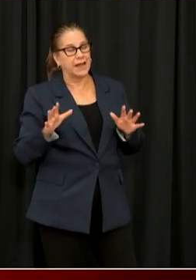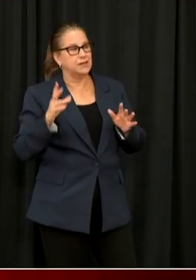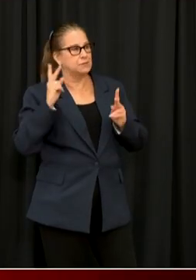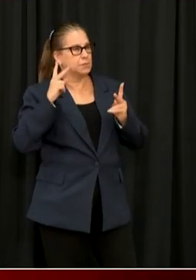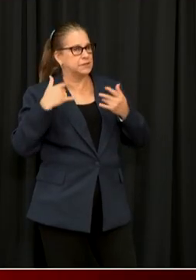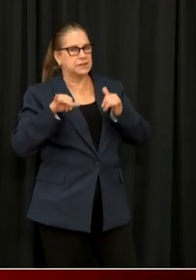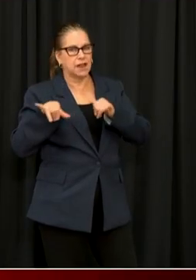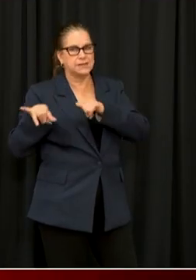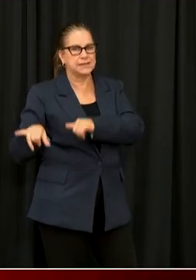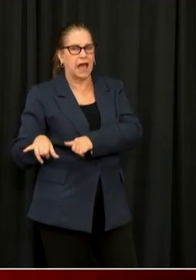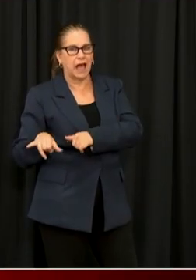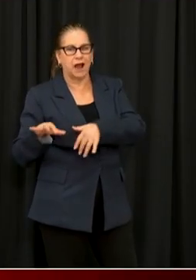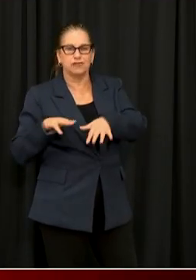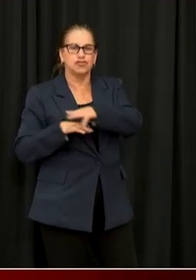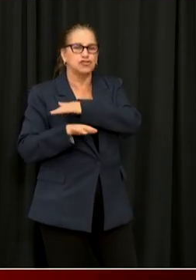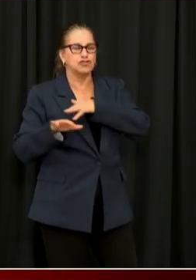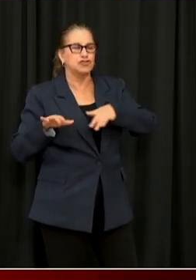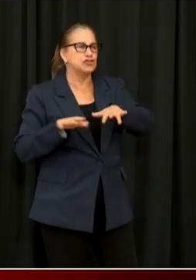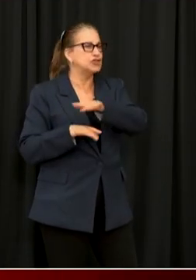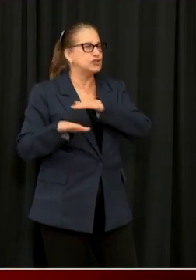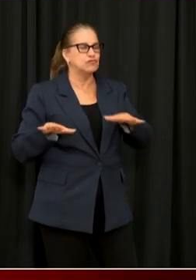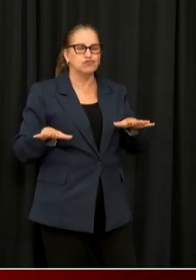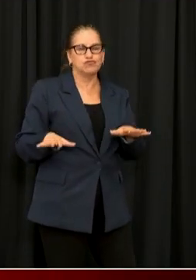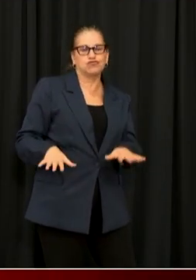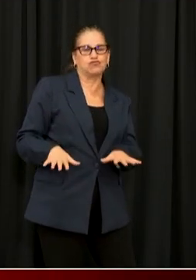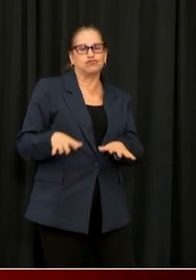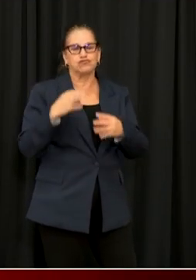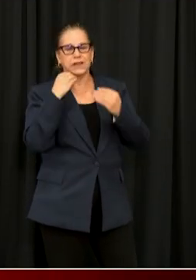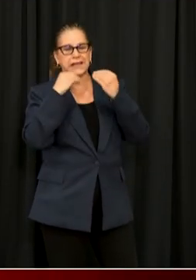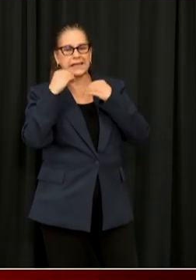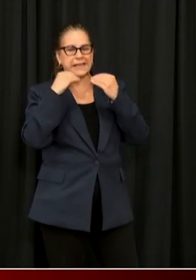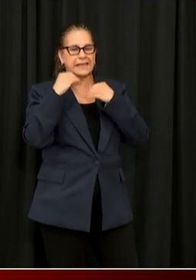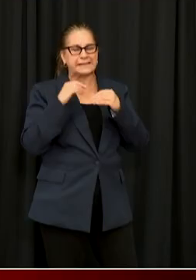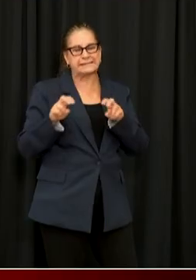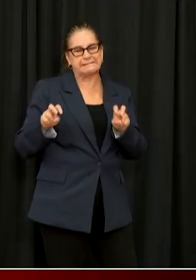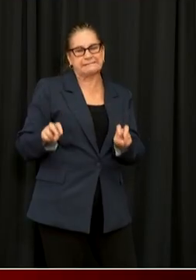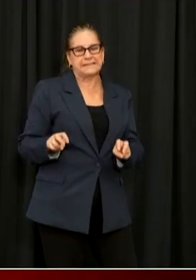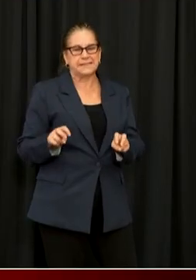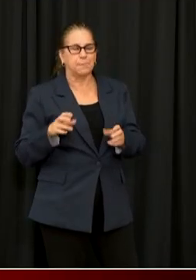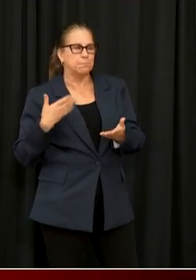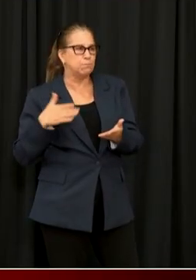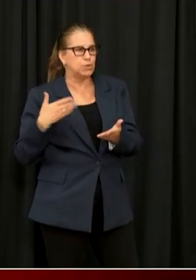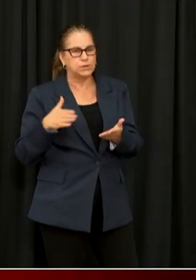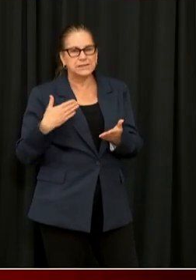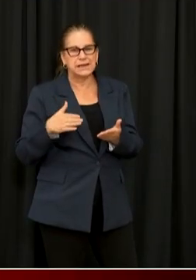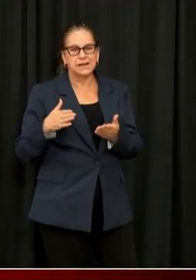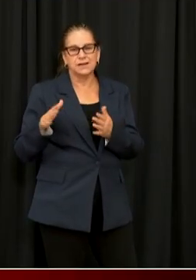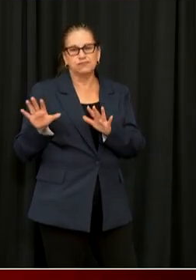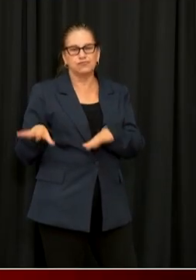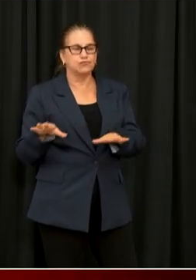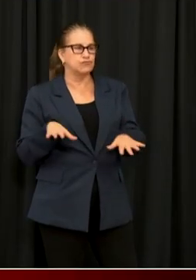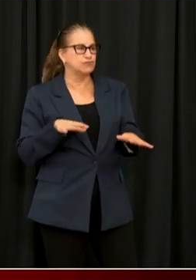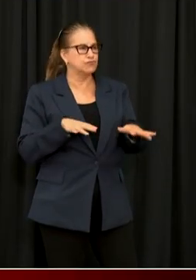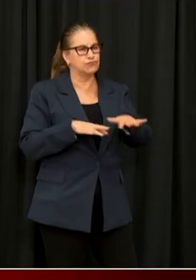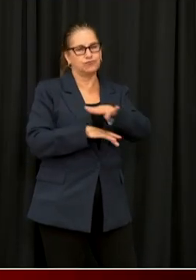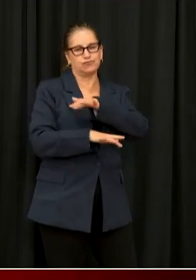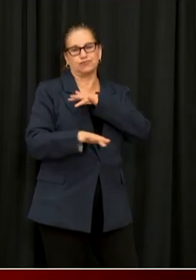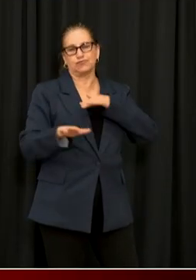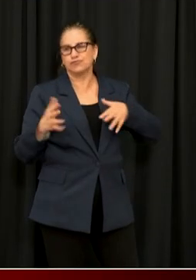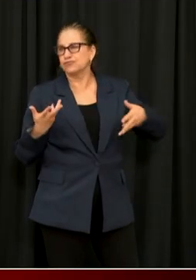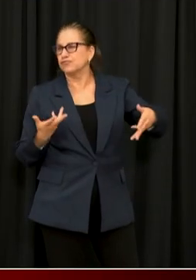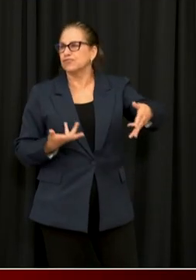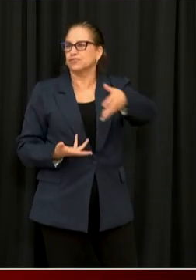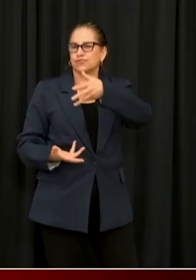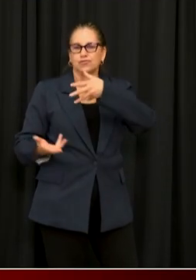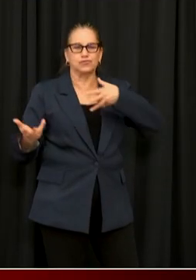having hot dogs and hamburgers, people, you know, listening to music, just gathering and sitting and just kind of taking it all in. Okay. Are